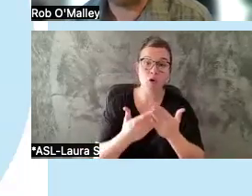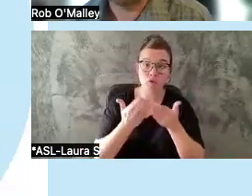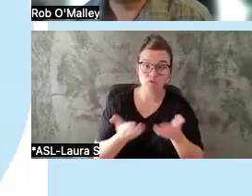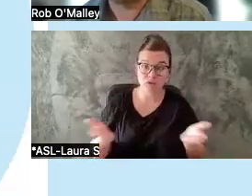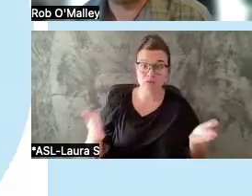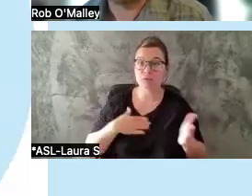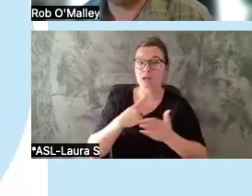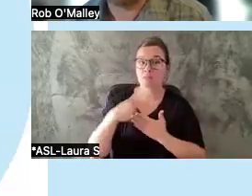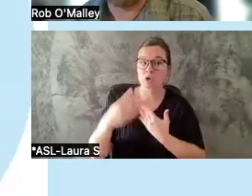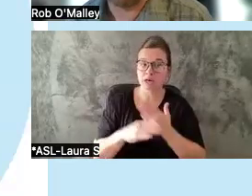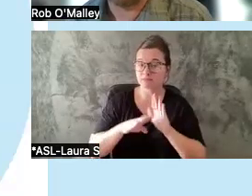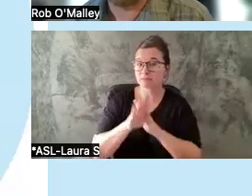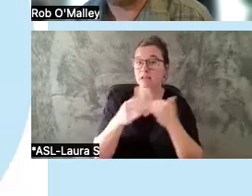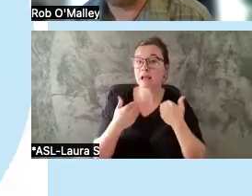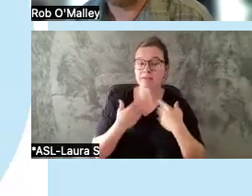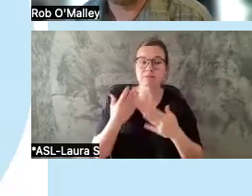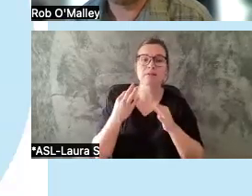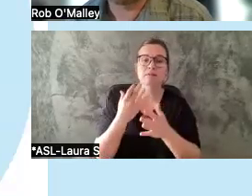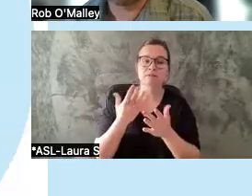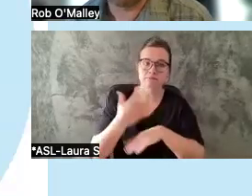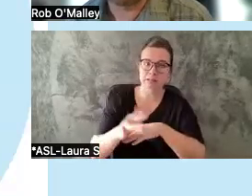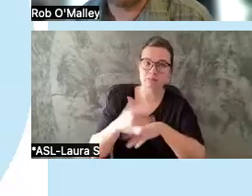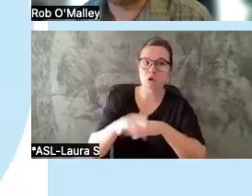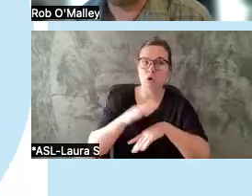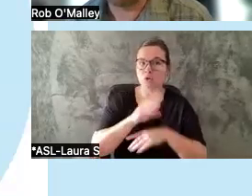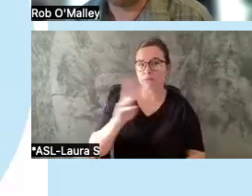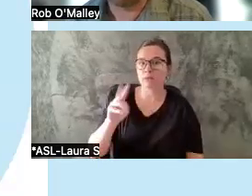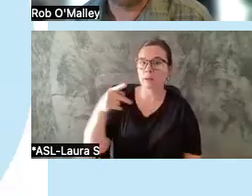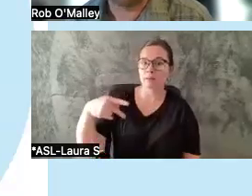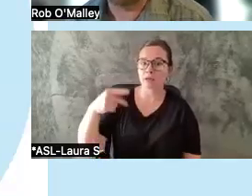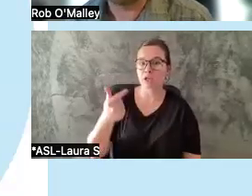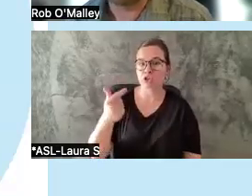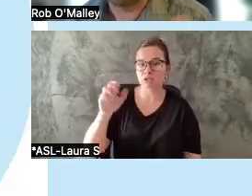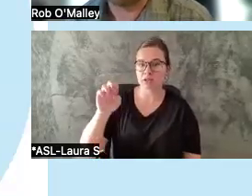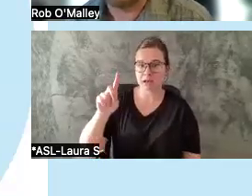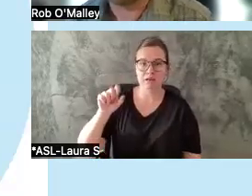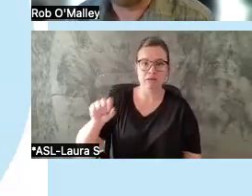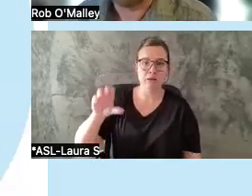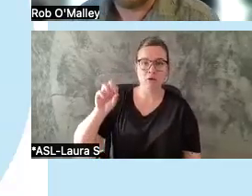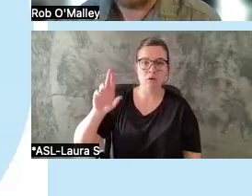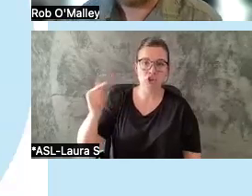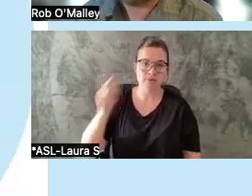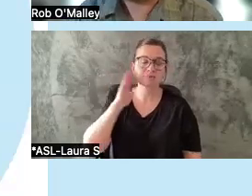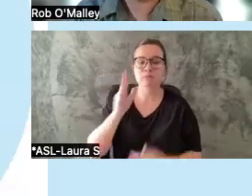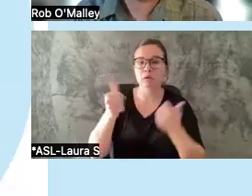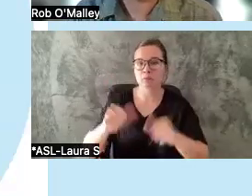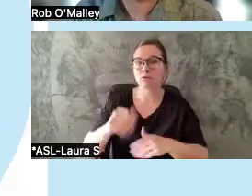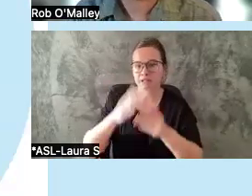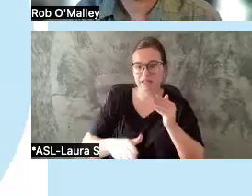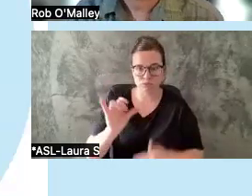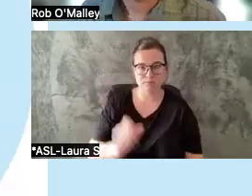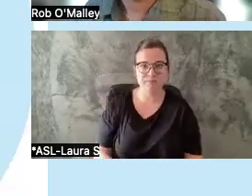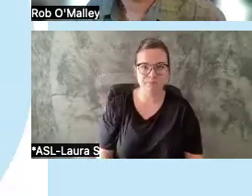has developed, are all freely available on our website, pged.org, and I'll post that at the end as well.